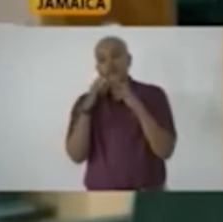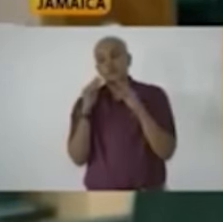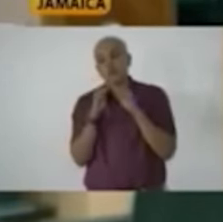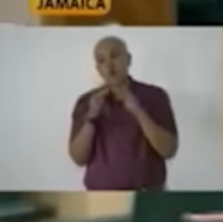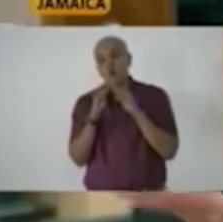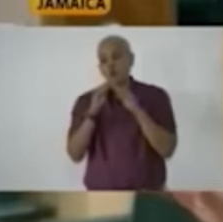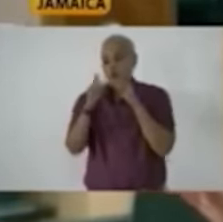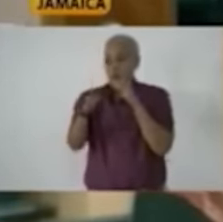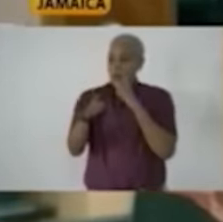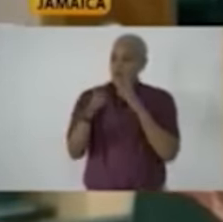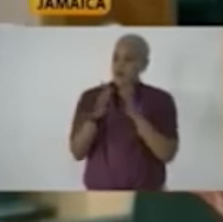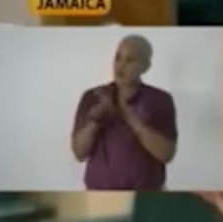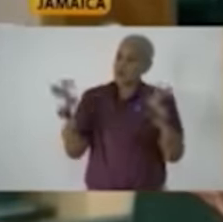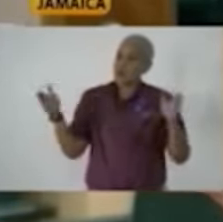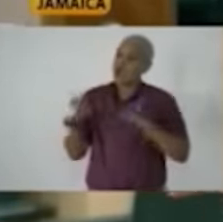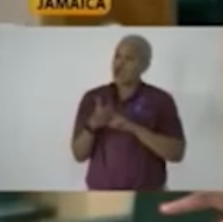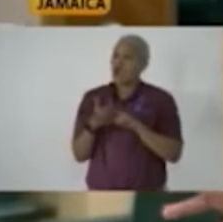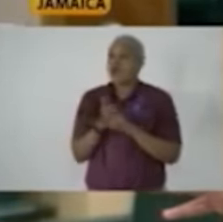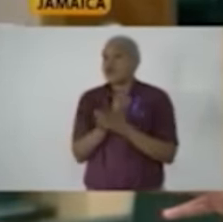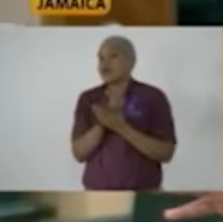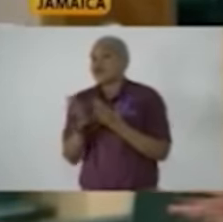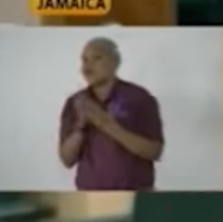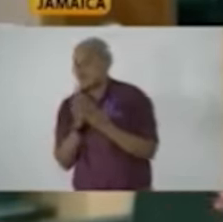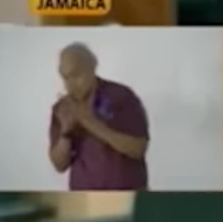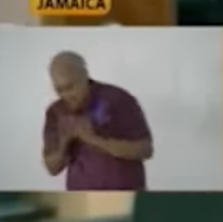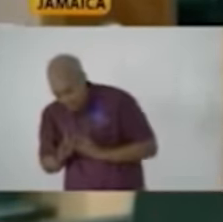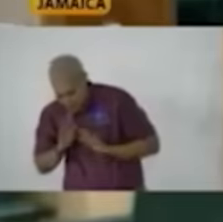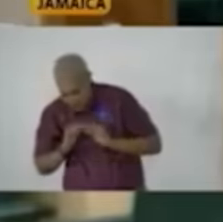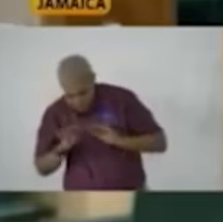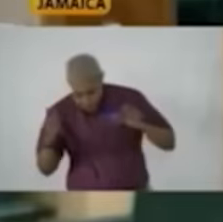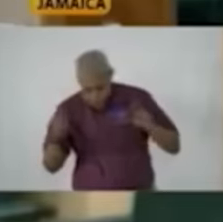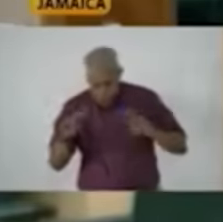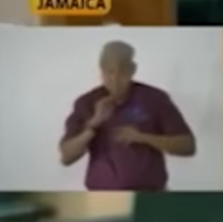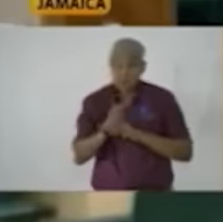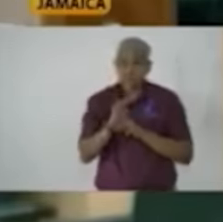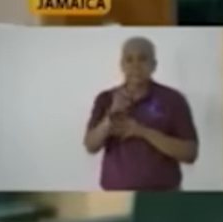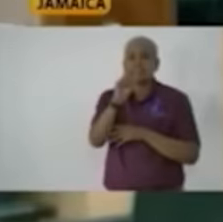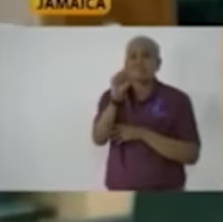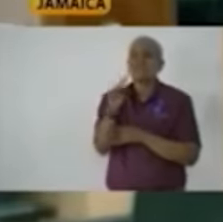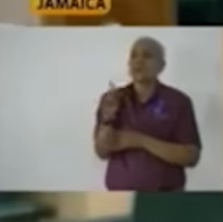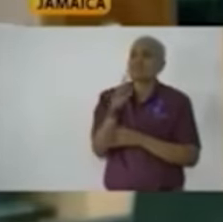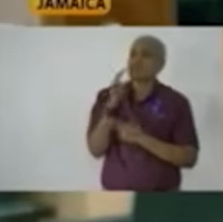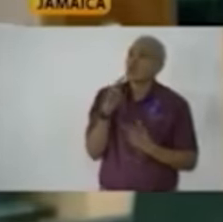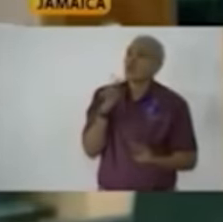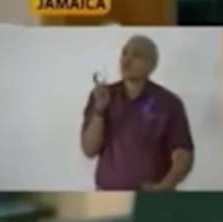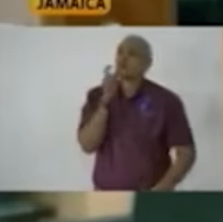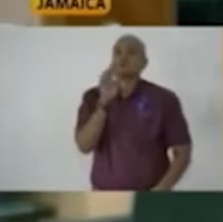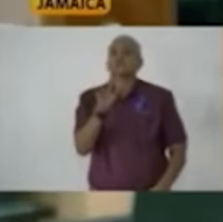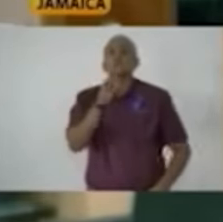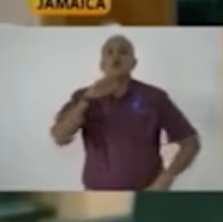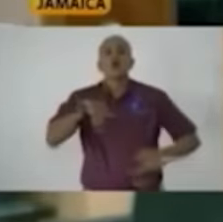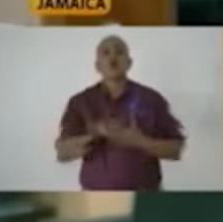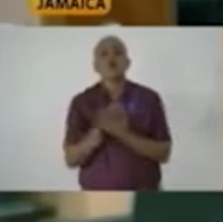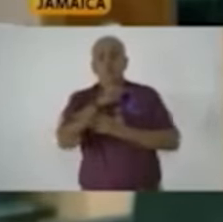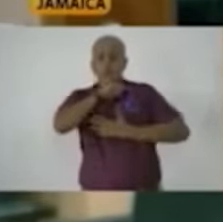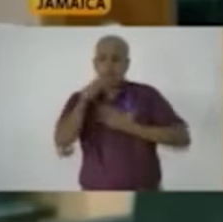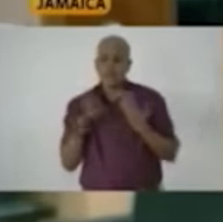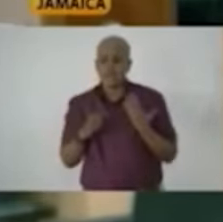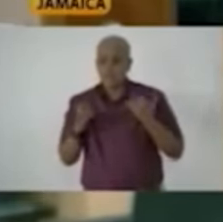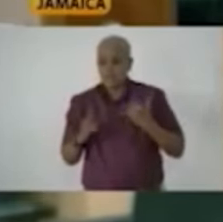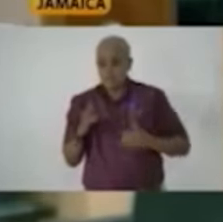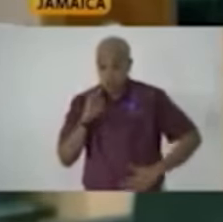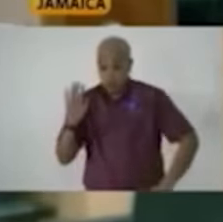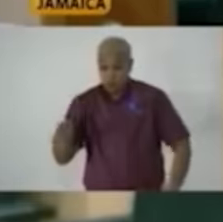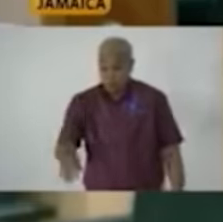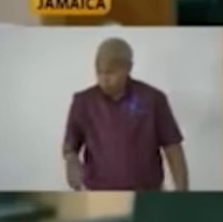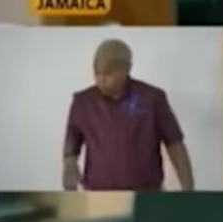more wide-scale internet connectivity. Minister Vaz had announced recently a new initiative which is going